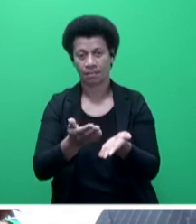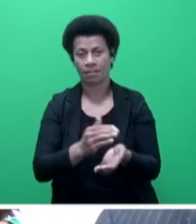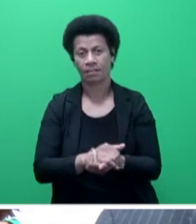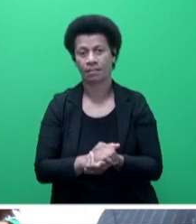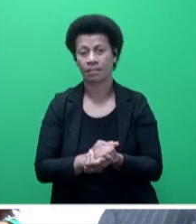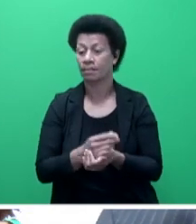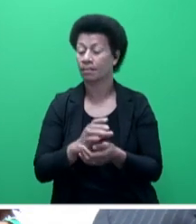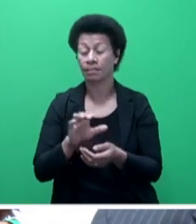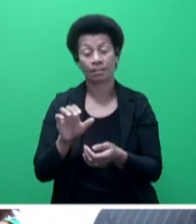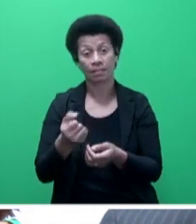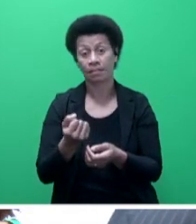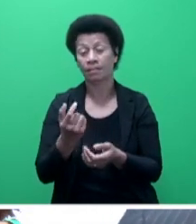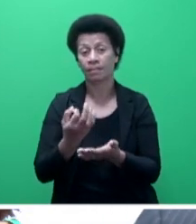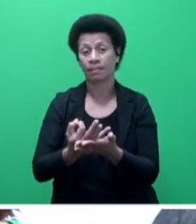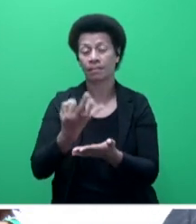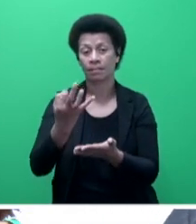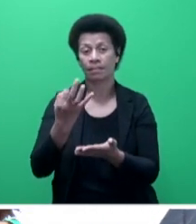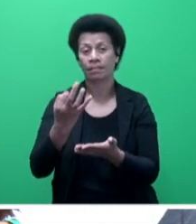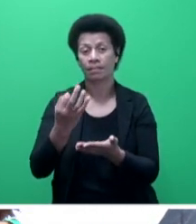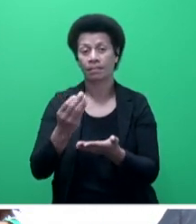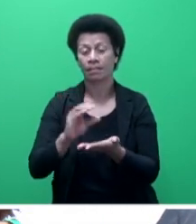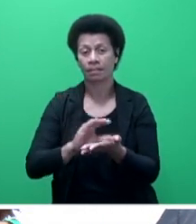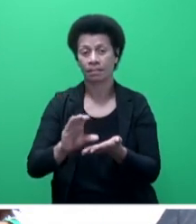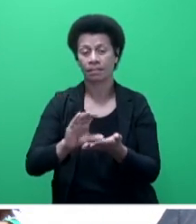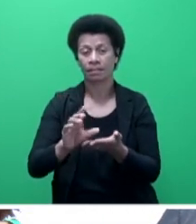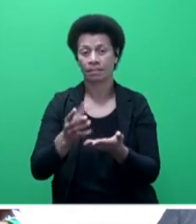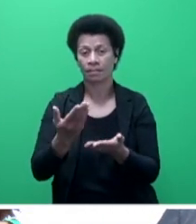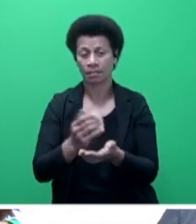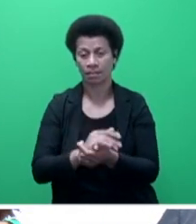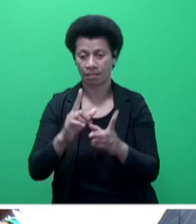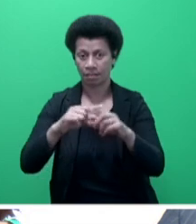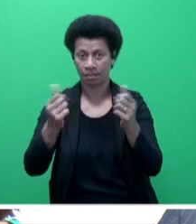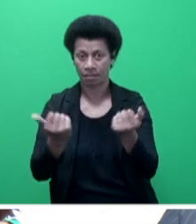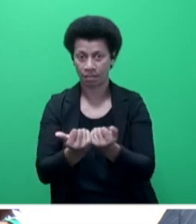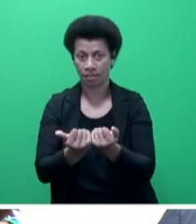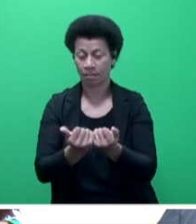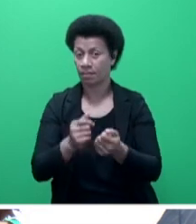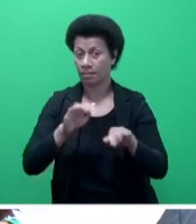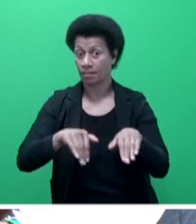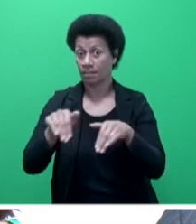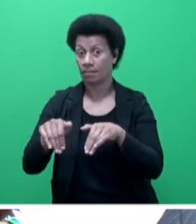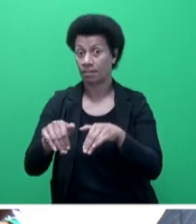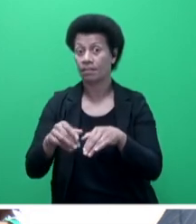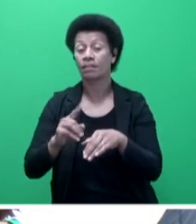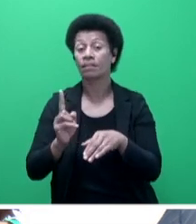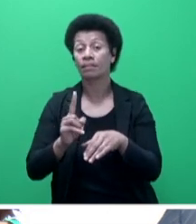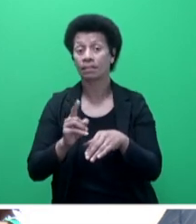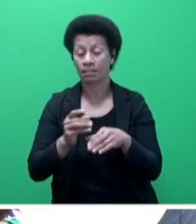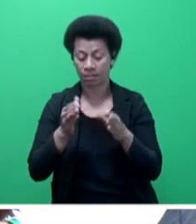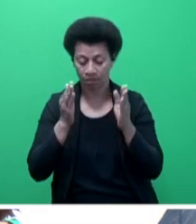delivering efficient financial returns so as to attract the necessary private equity participation to sustain the teams. And of course, Mr.